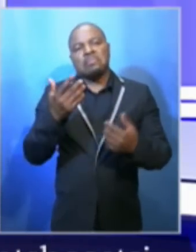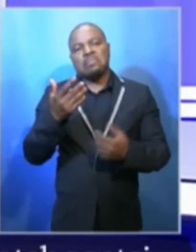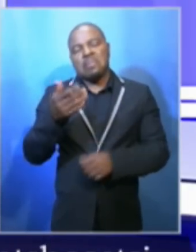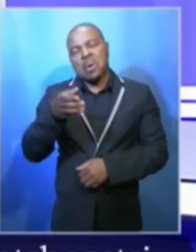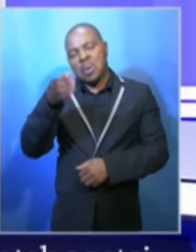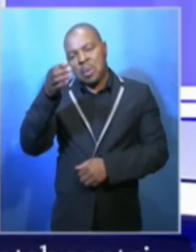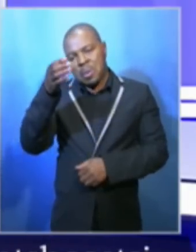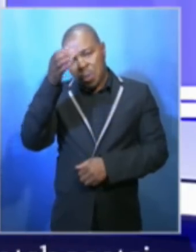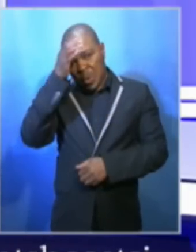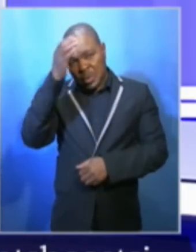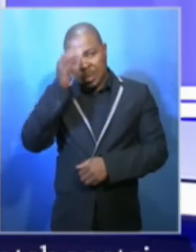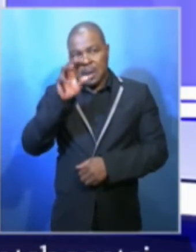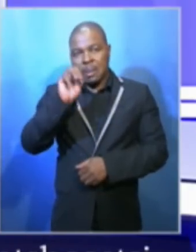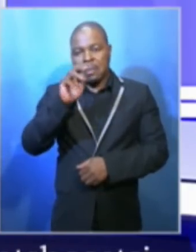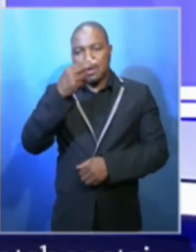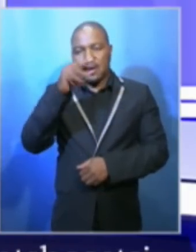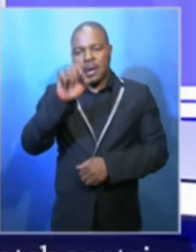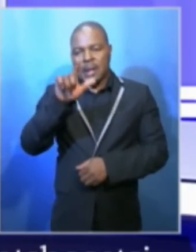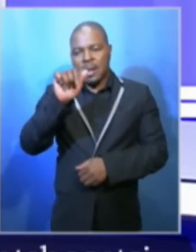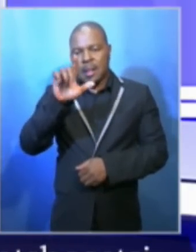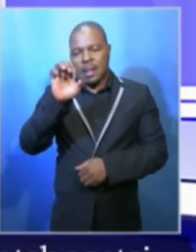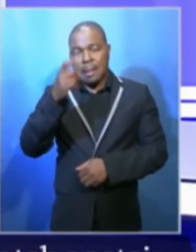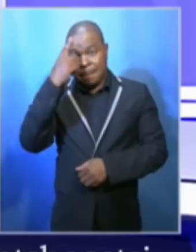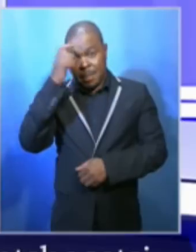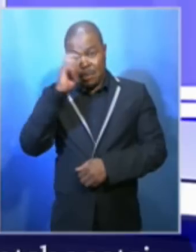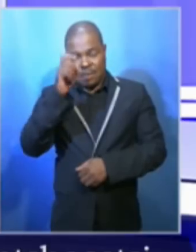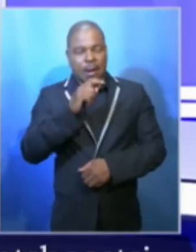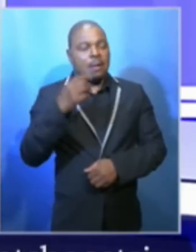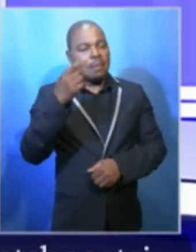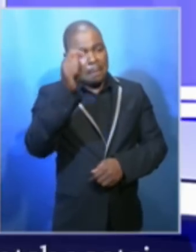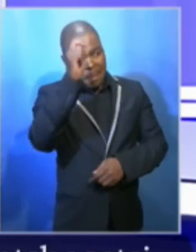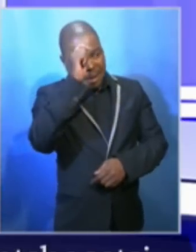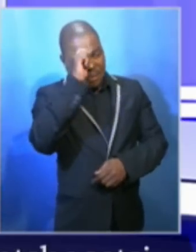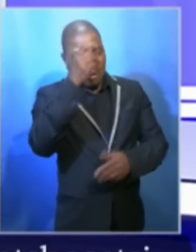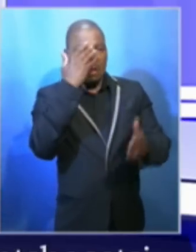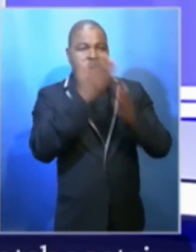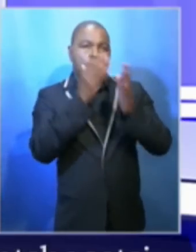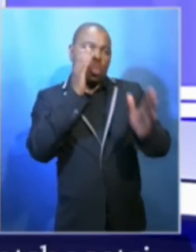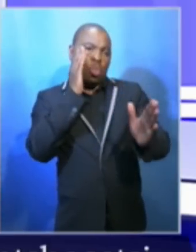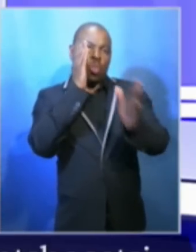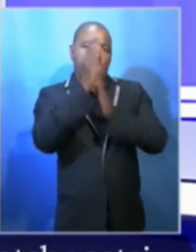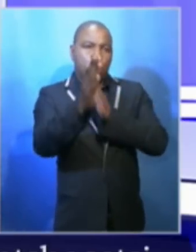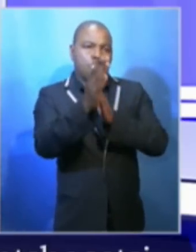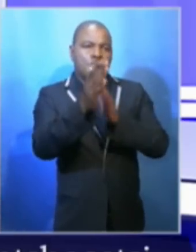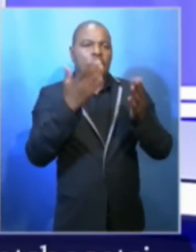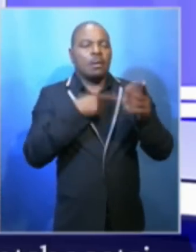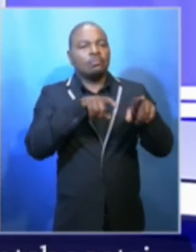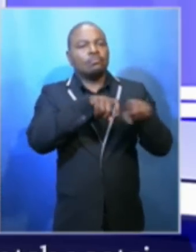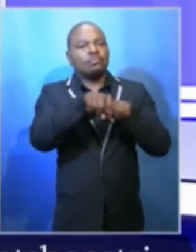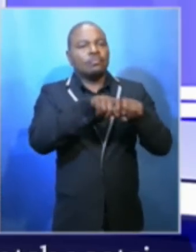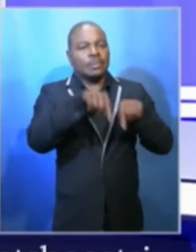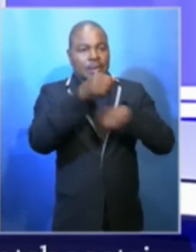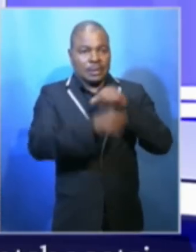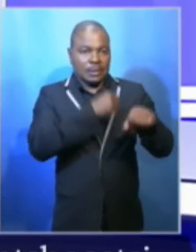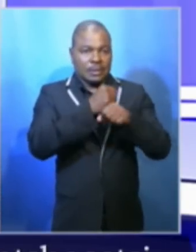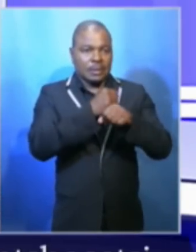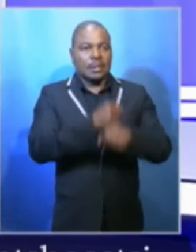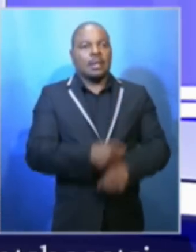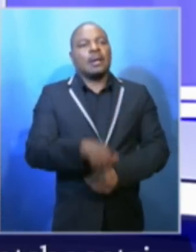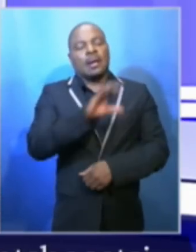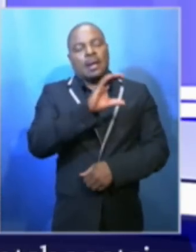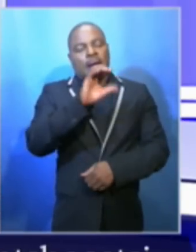tiile moko gore bafana ba tlile go sutlhelela kwa pele mo setlhopheng sa bone mo tournamenteng ya monongwaga ya Africa Cup of Nations